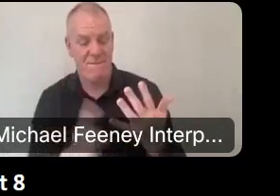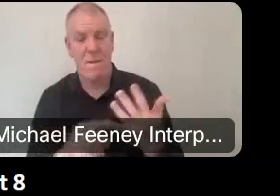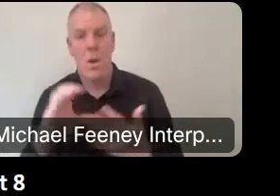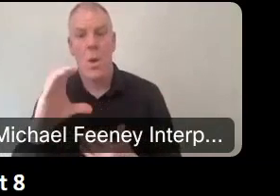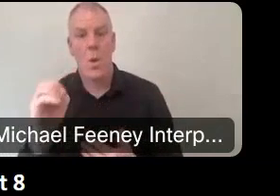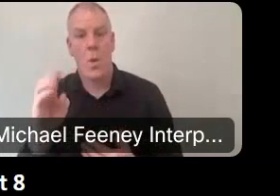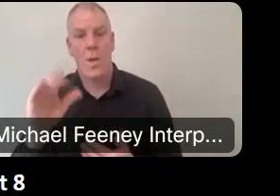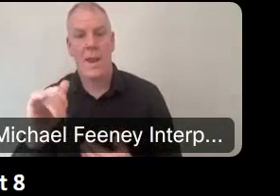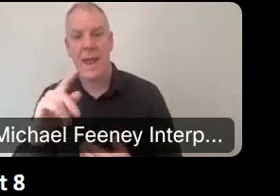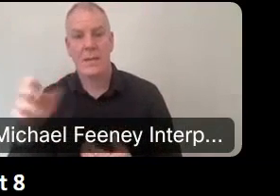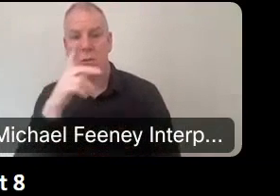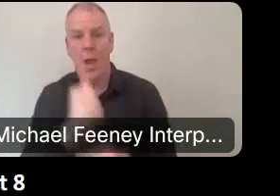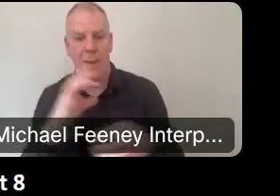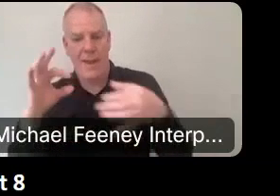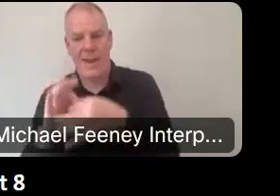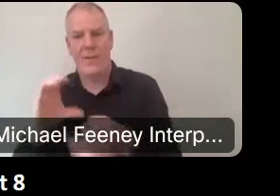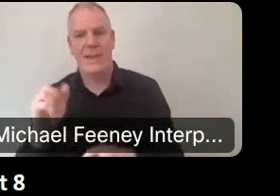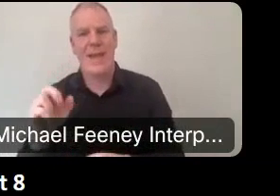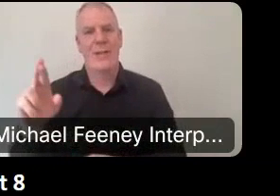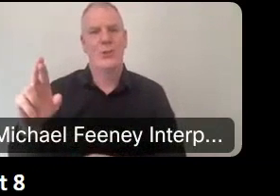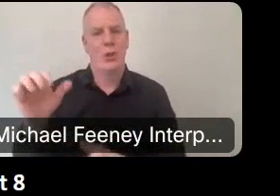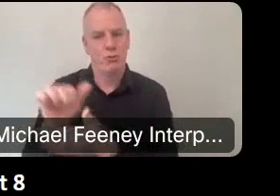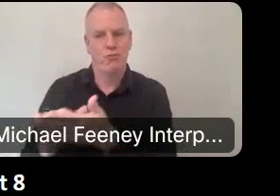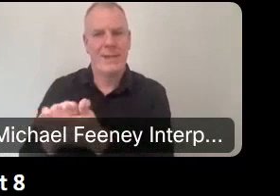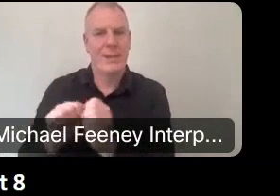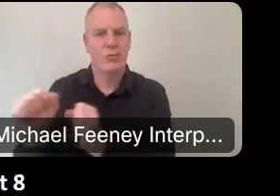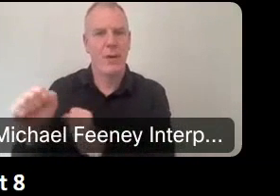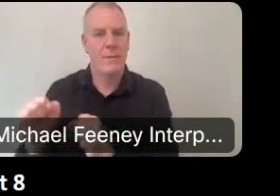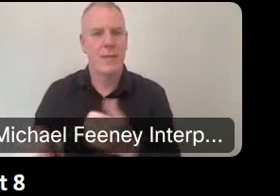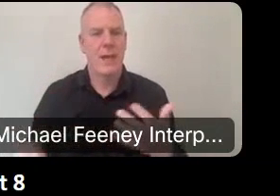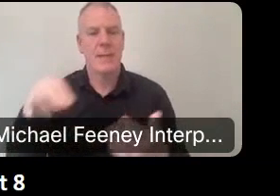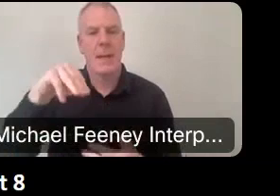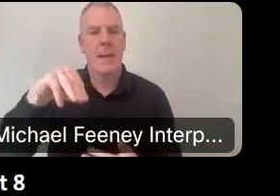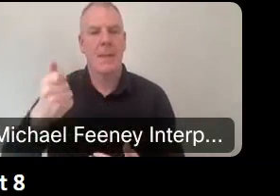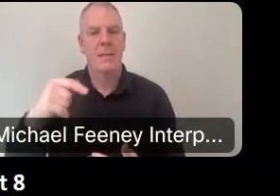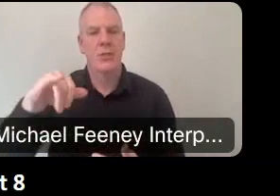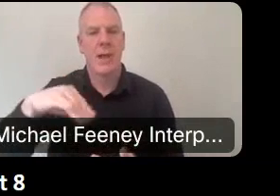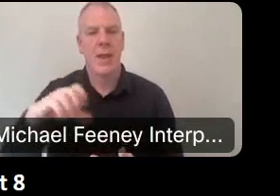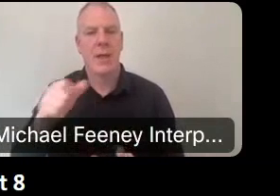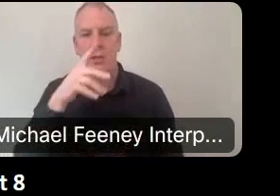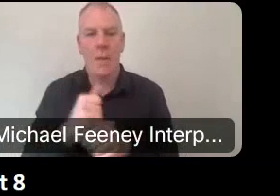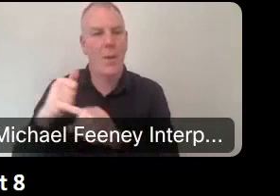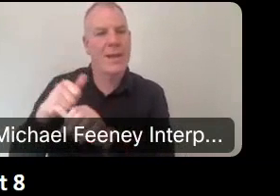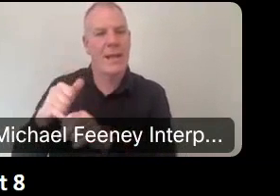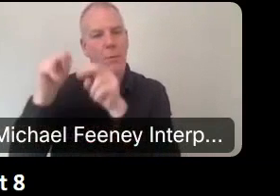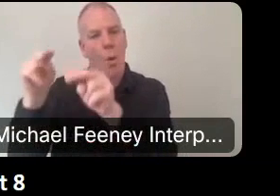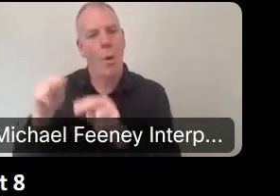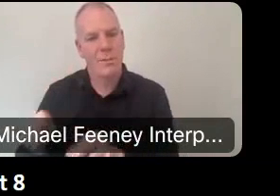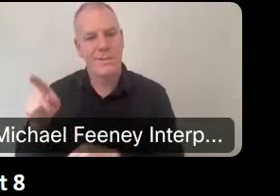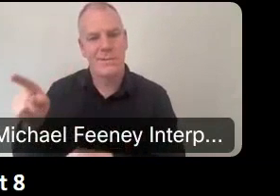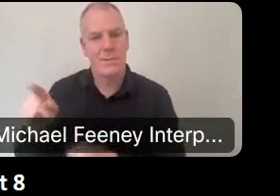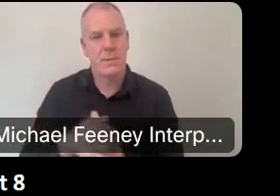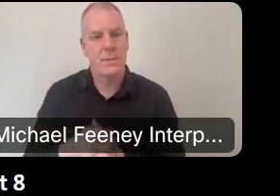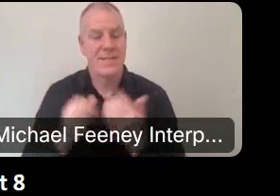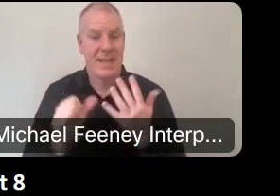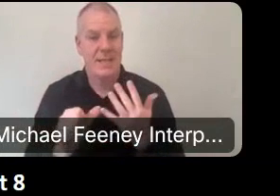detail as it relates to cancer screening services, and Majella, as I mentioned, will focus on clinical audit. Just to highlight, we won't